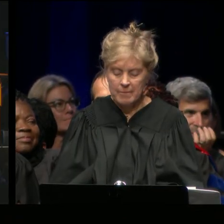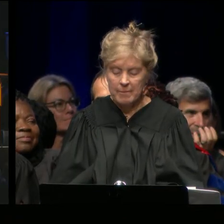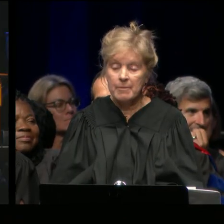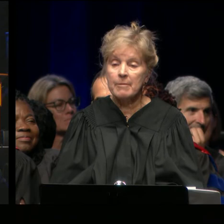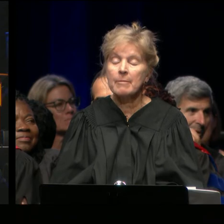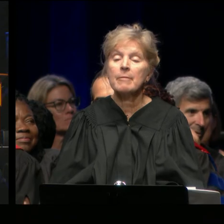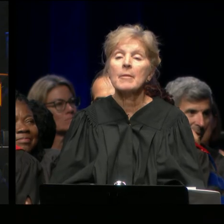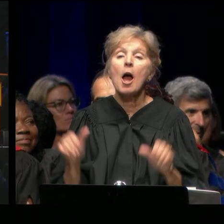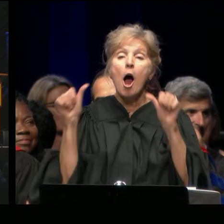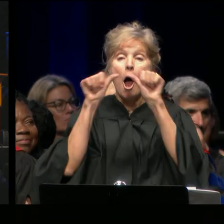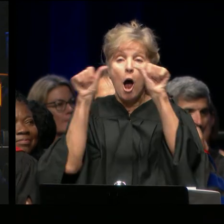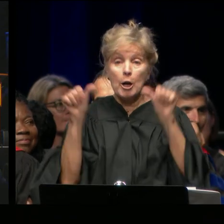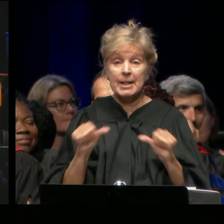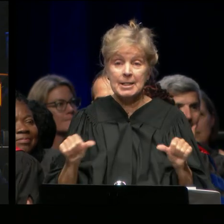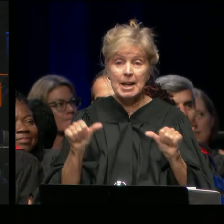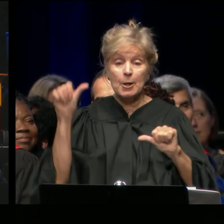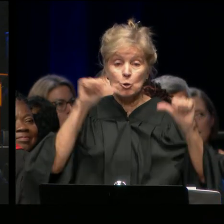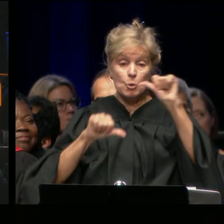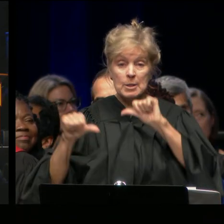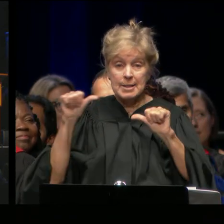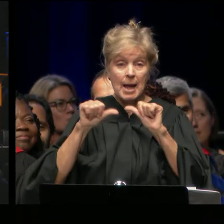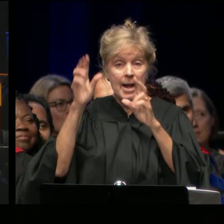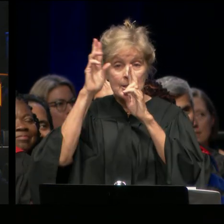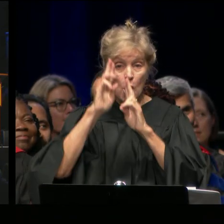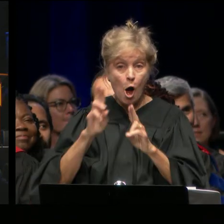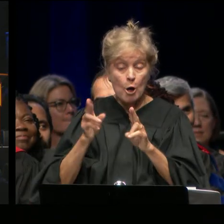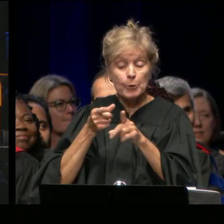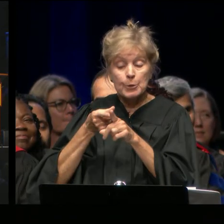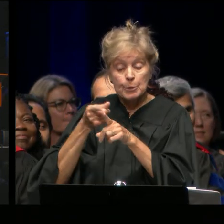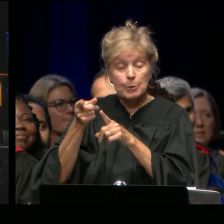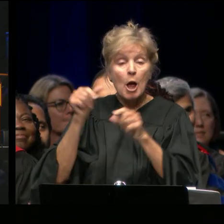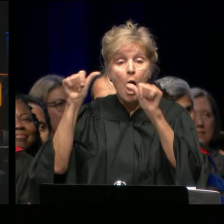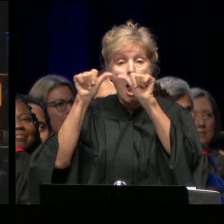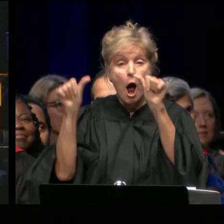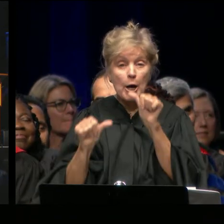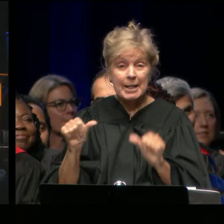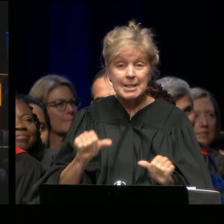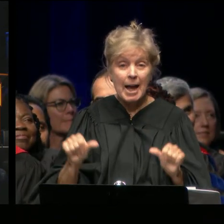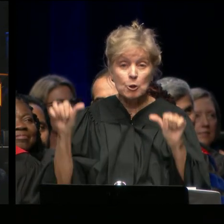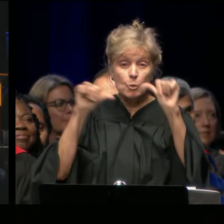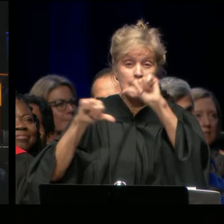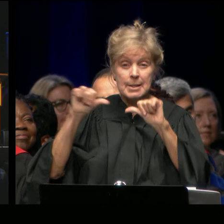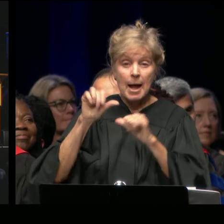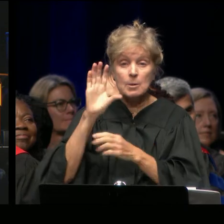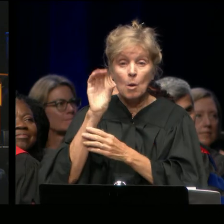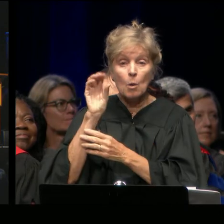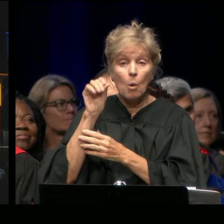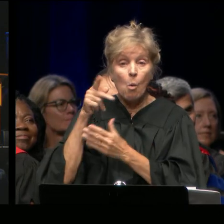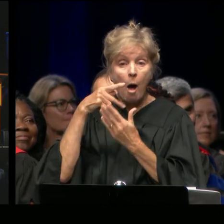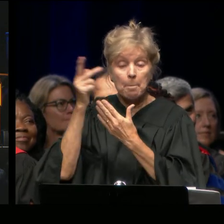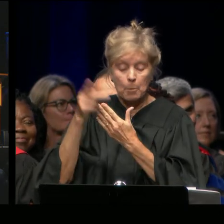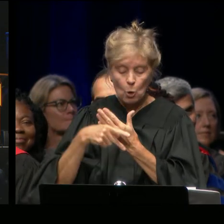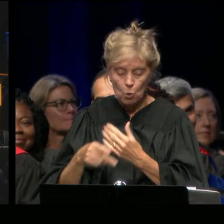Bachelor of Architectural Science, Honors in Architectural Science Cooperative Program.